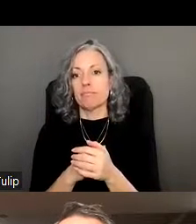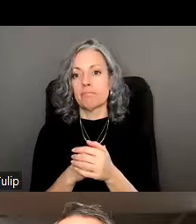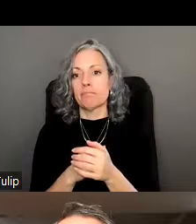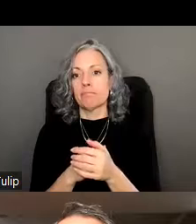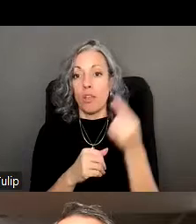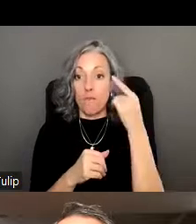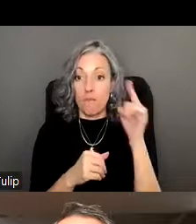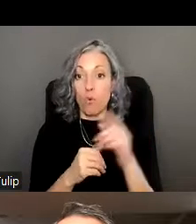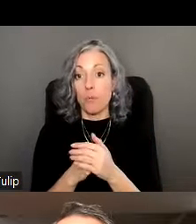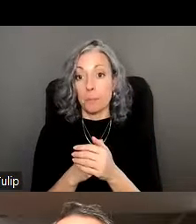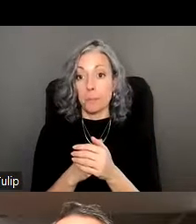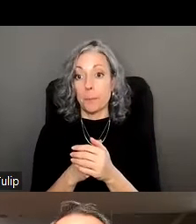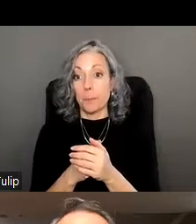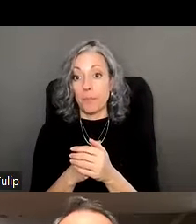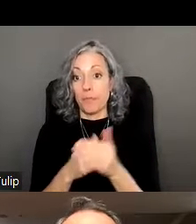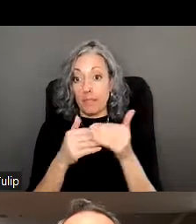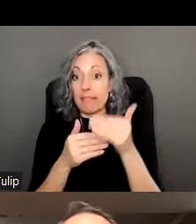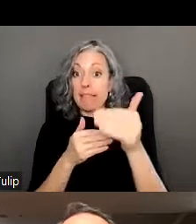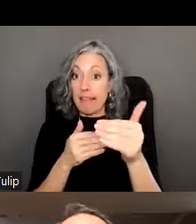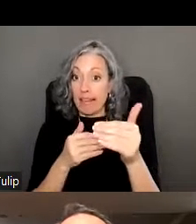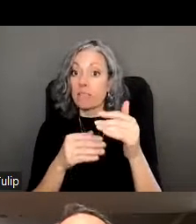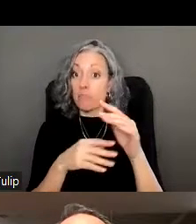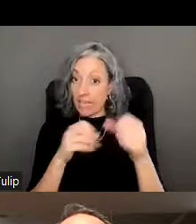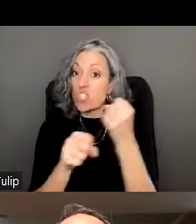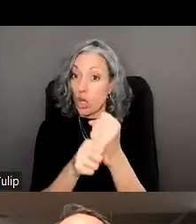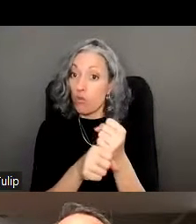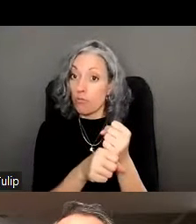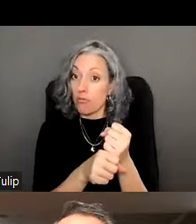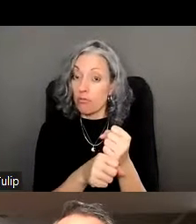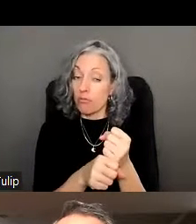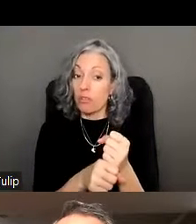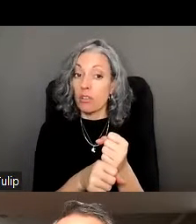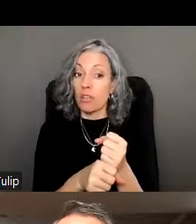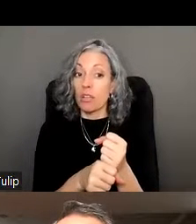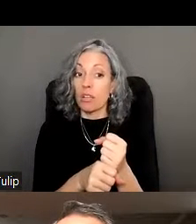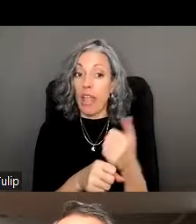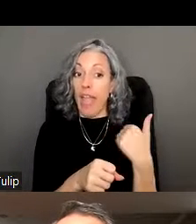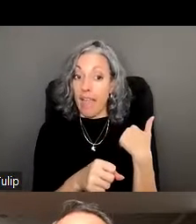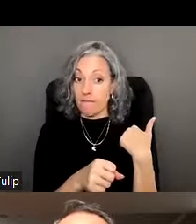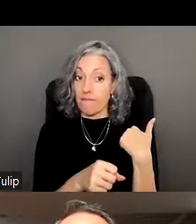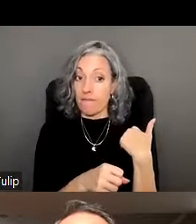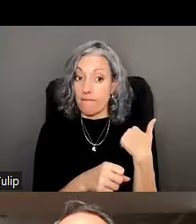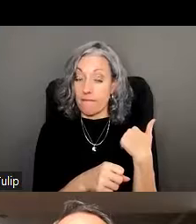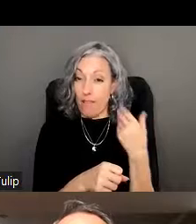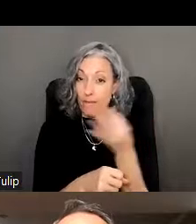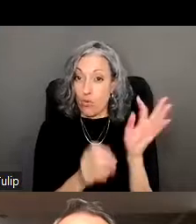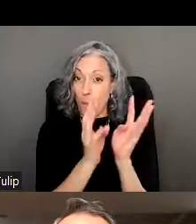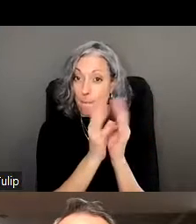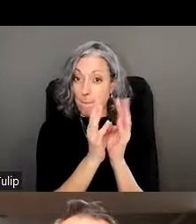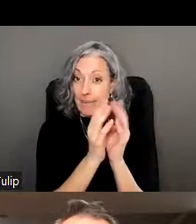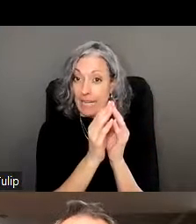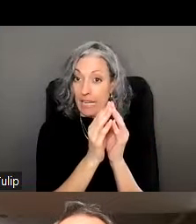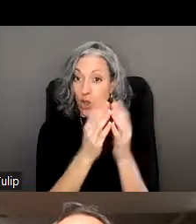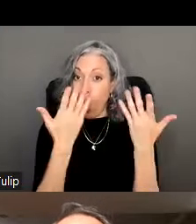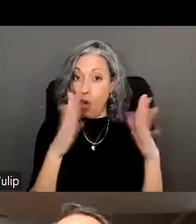for the next year, we actually have a few meeting dates lined up